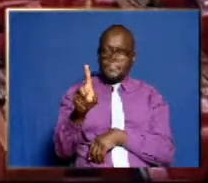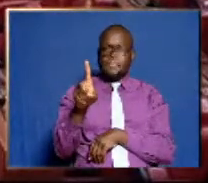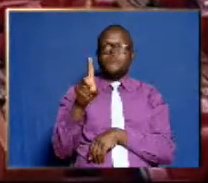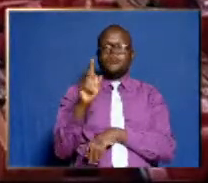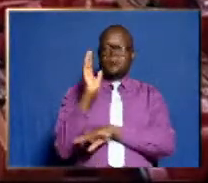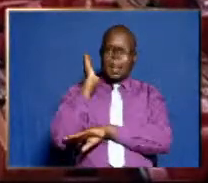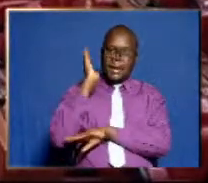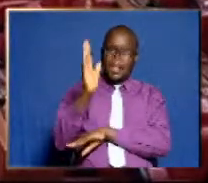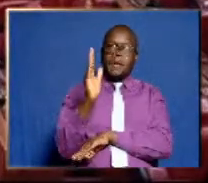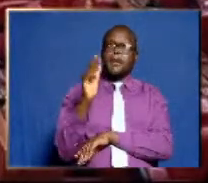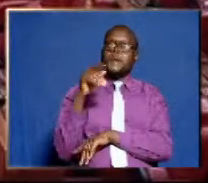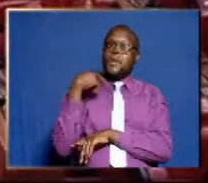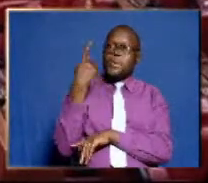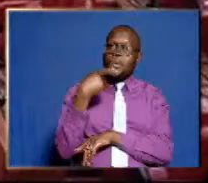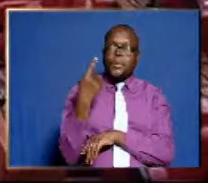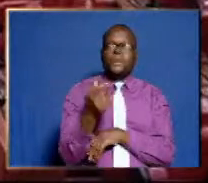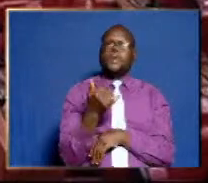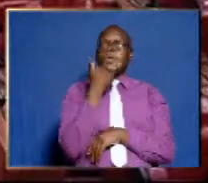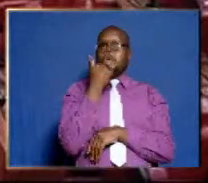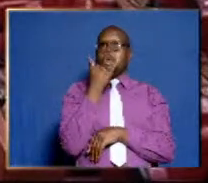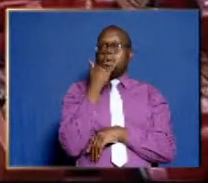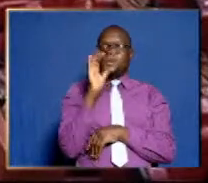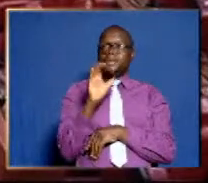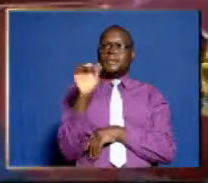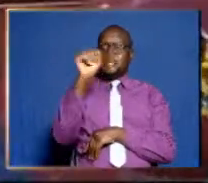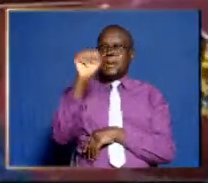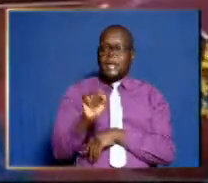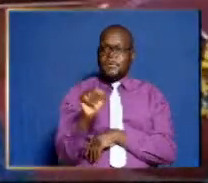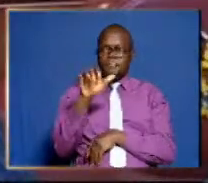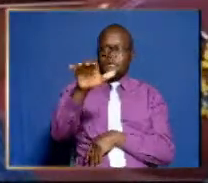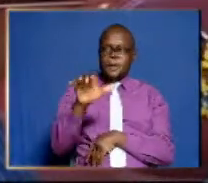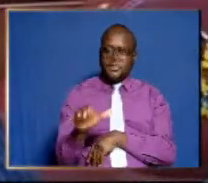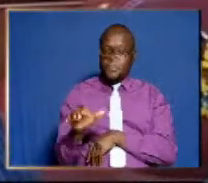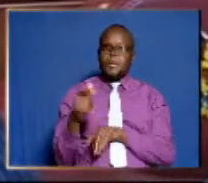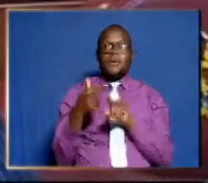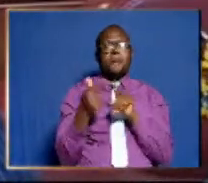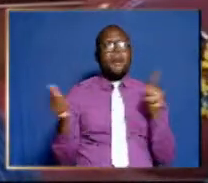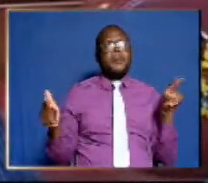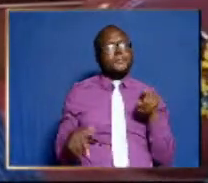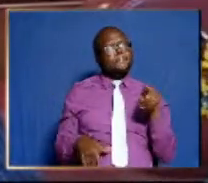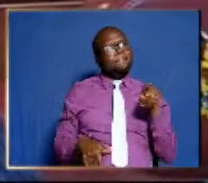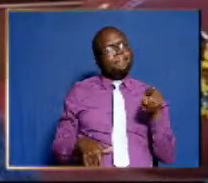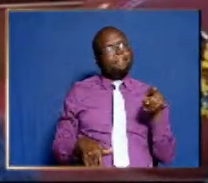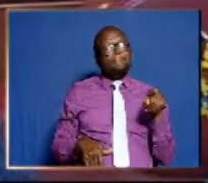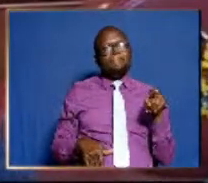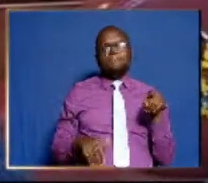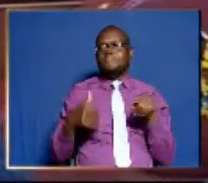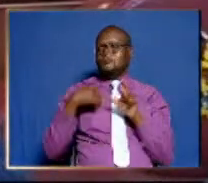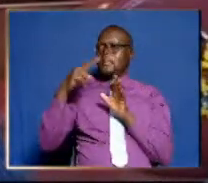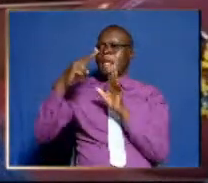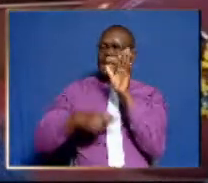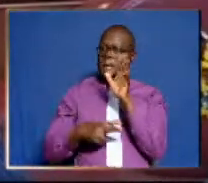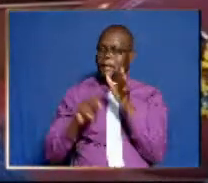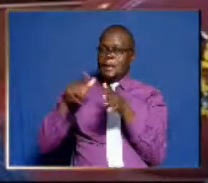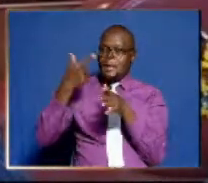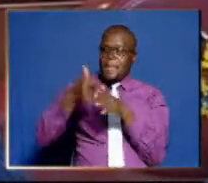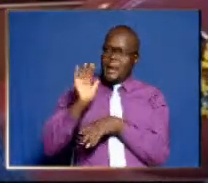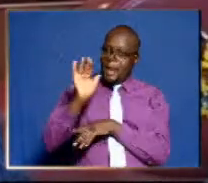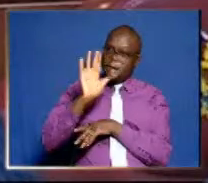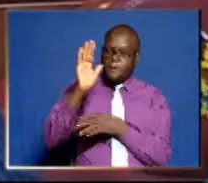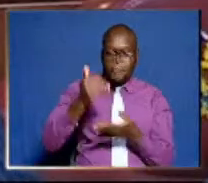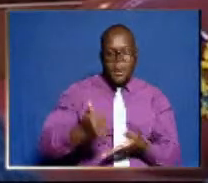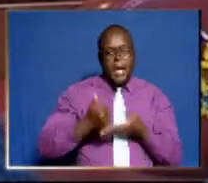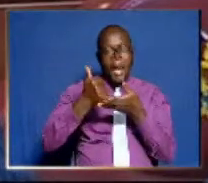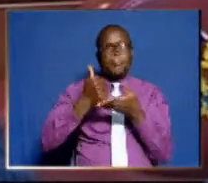directed, I think, wrongly to the Cabinet Secretary for Transport, but I'll just read it and then I'll ask for your